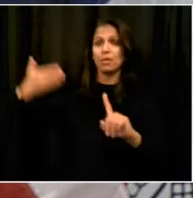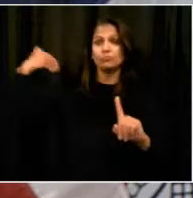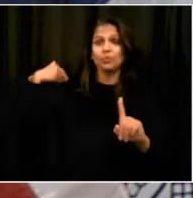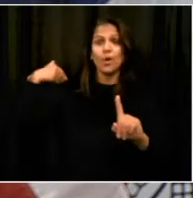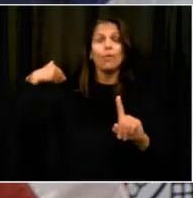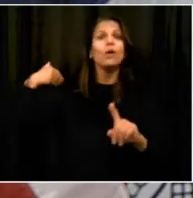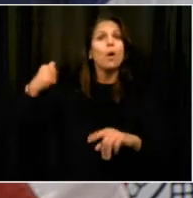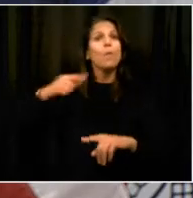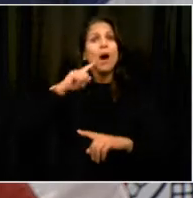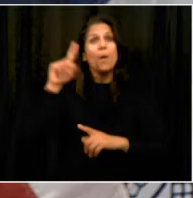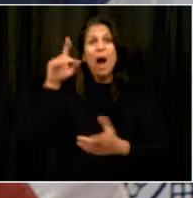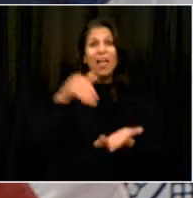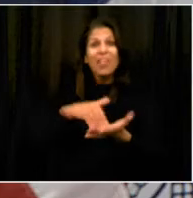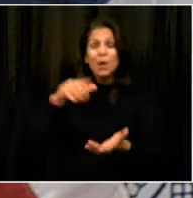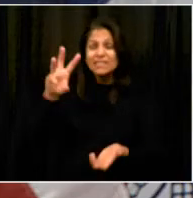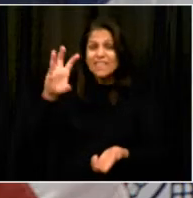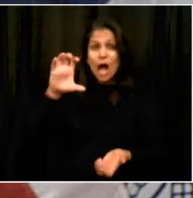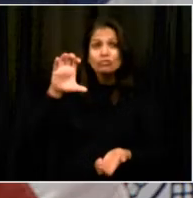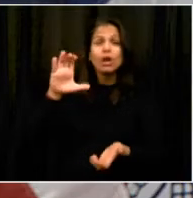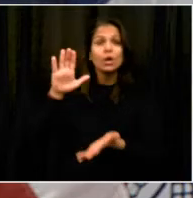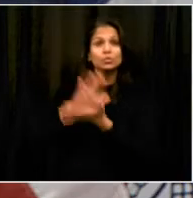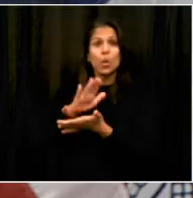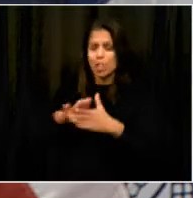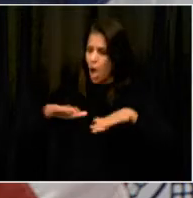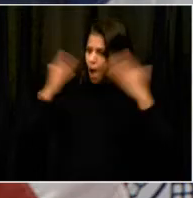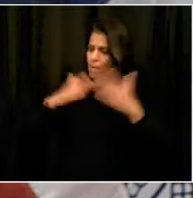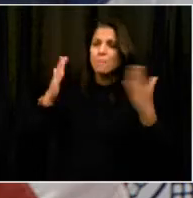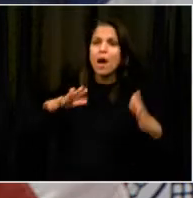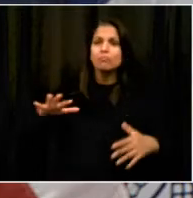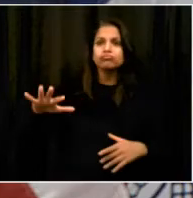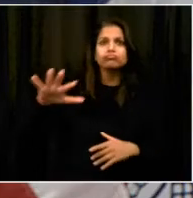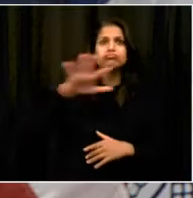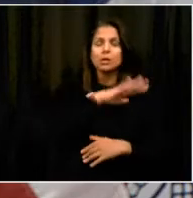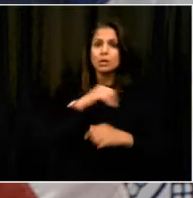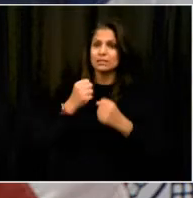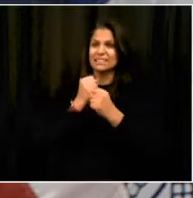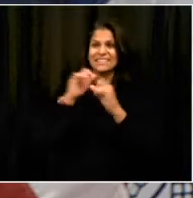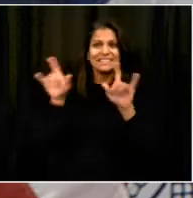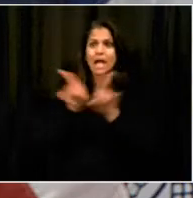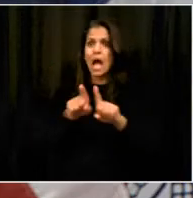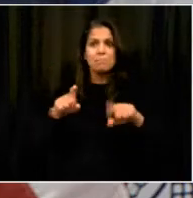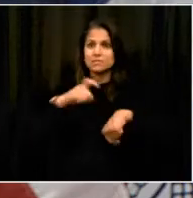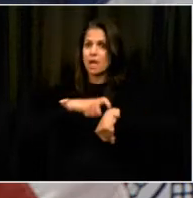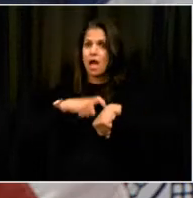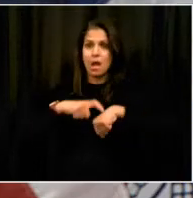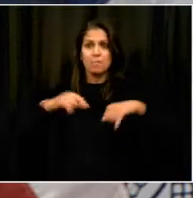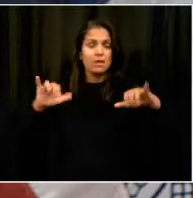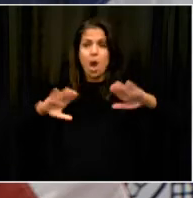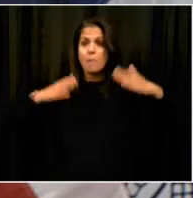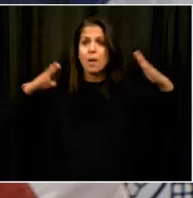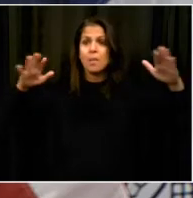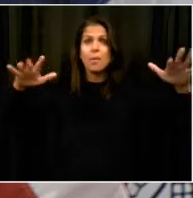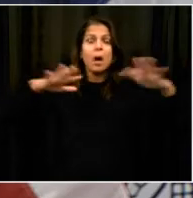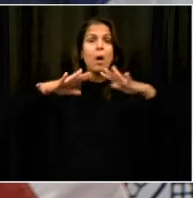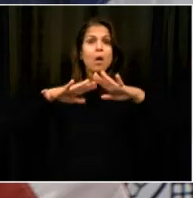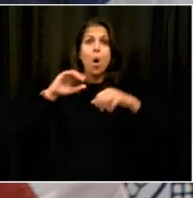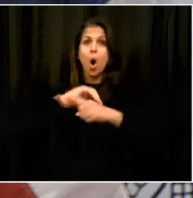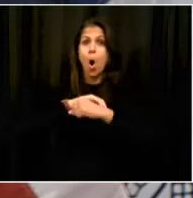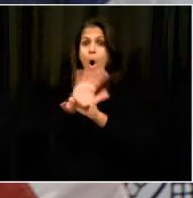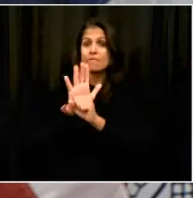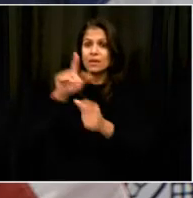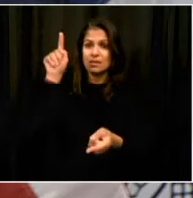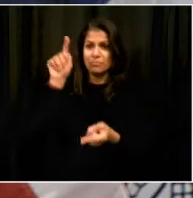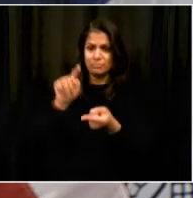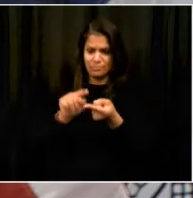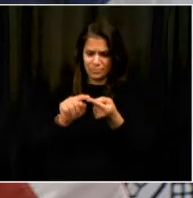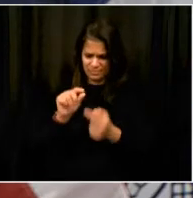few kids and staff testing positive. Literally, safest place to be in New York City.